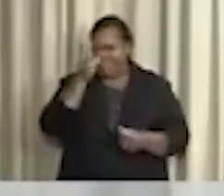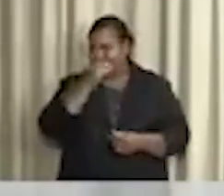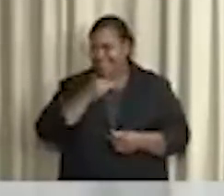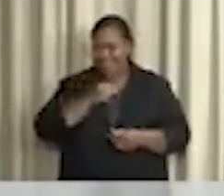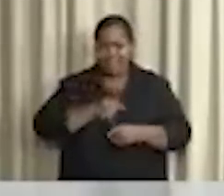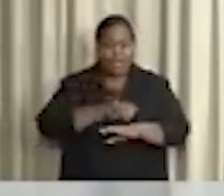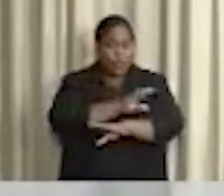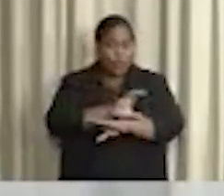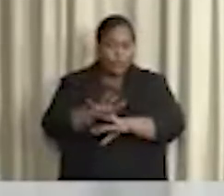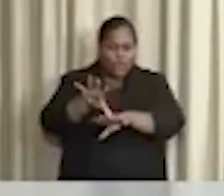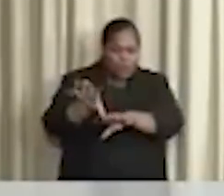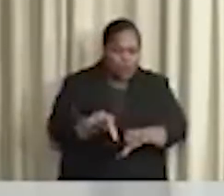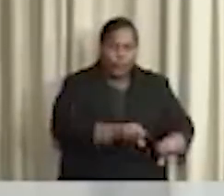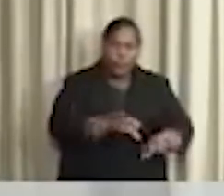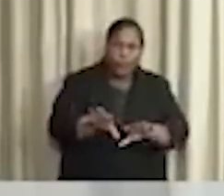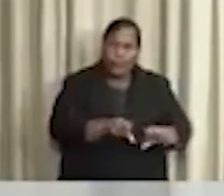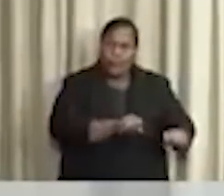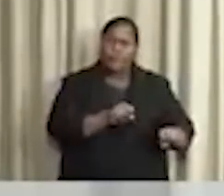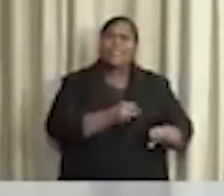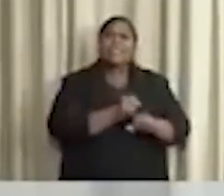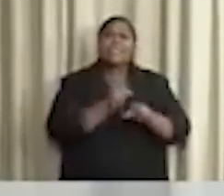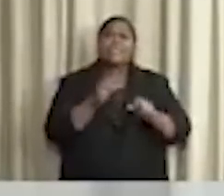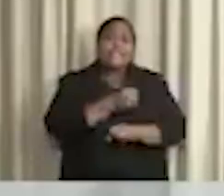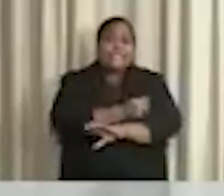the provision of nature-based seawalls.